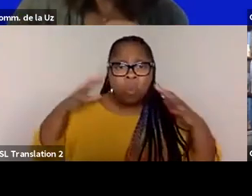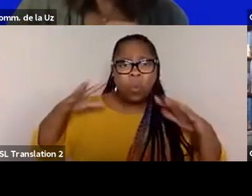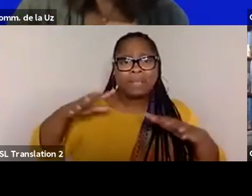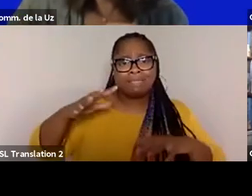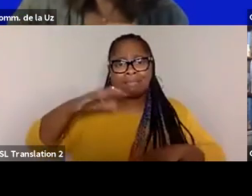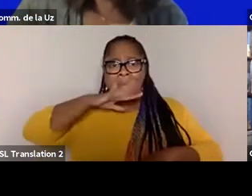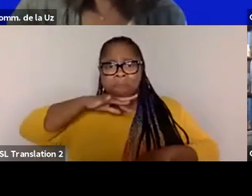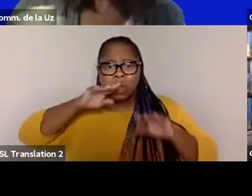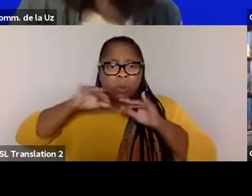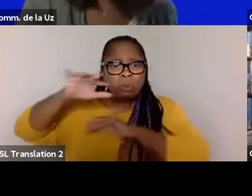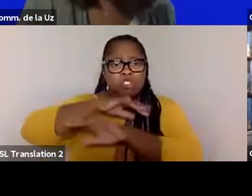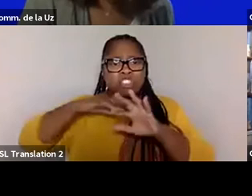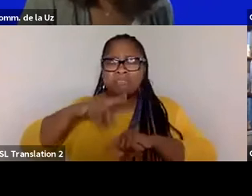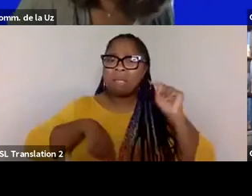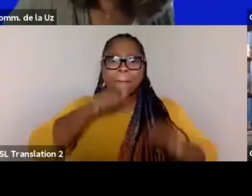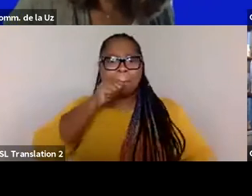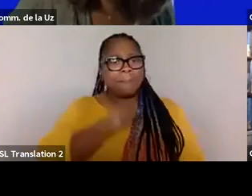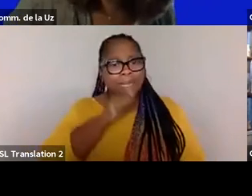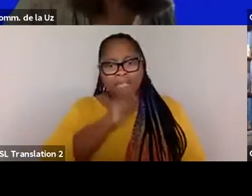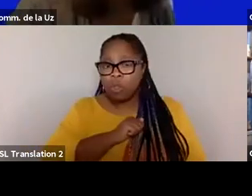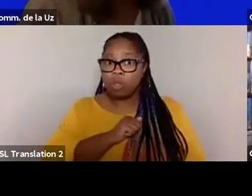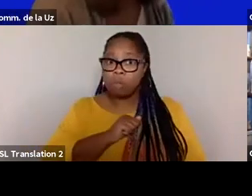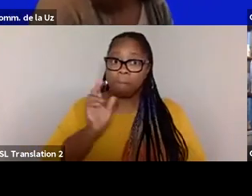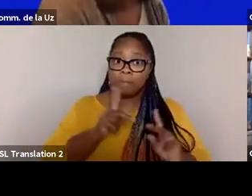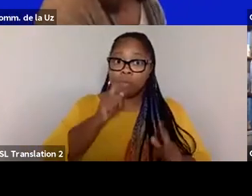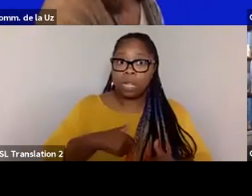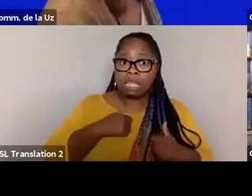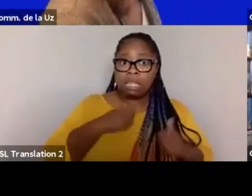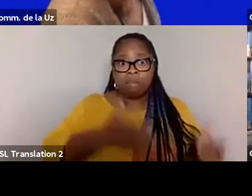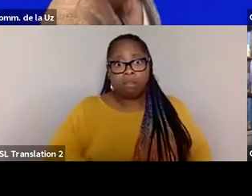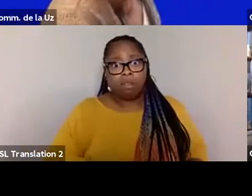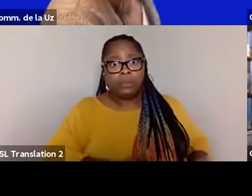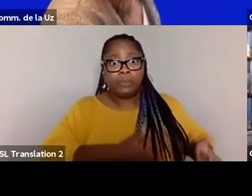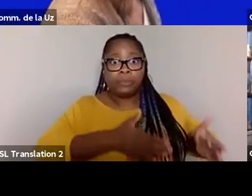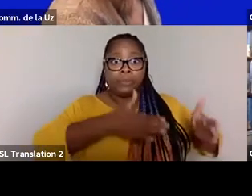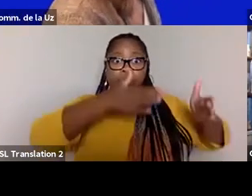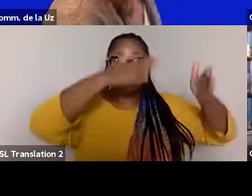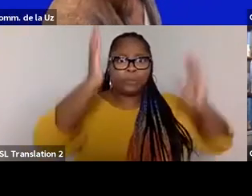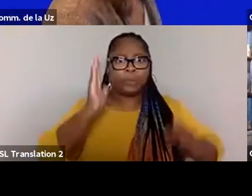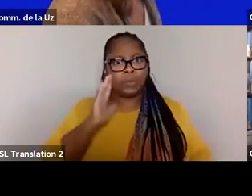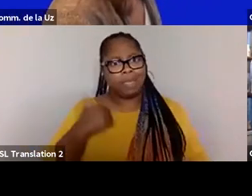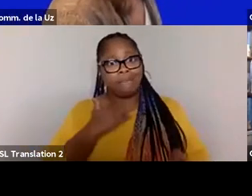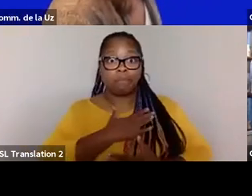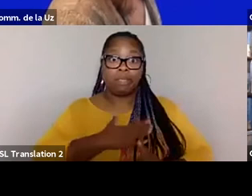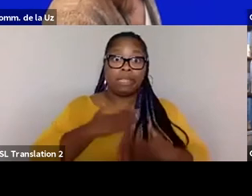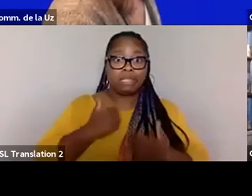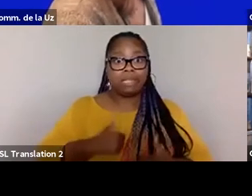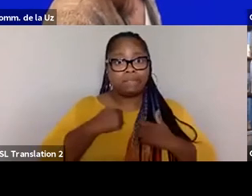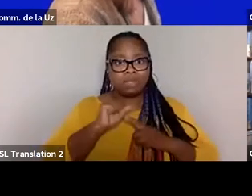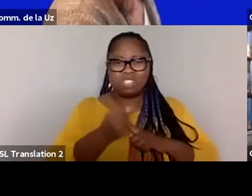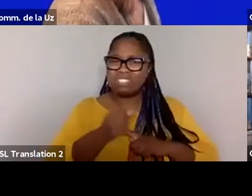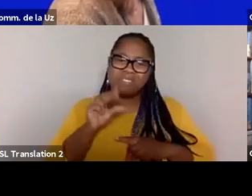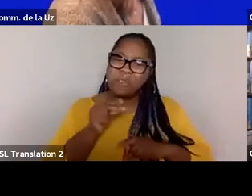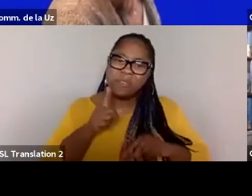unbearable. And I can't imagine that anybody living at this large tower would have a pleasant living experience there because of all of